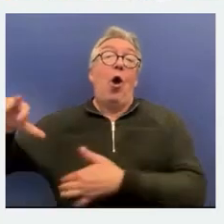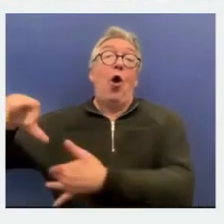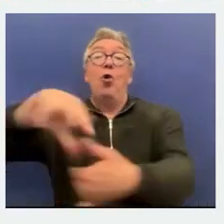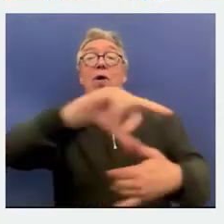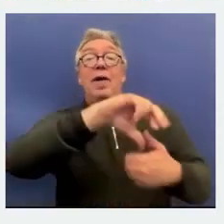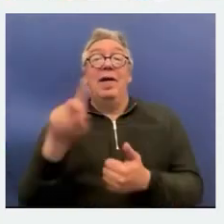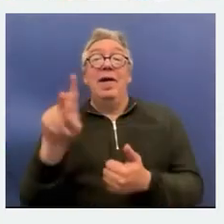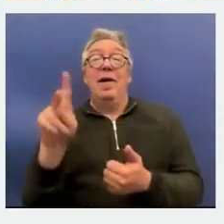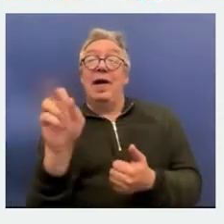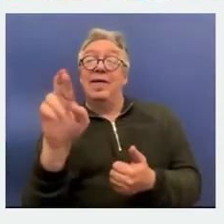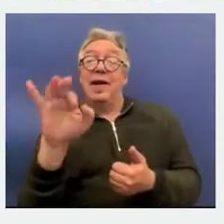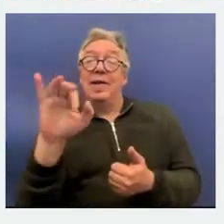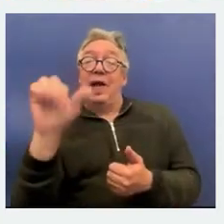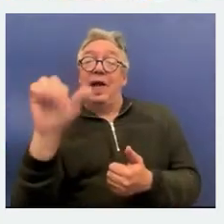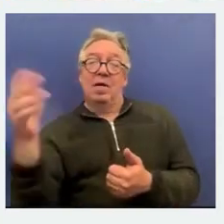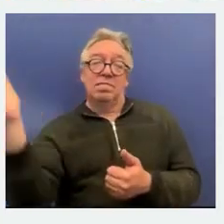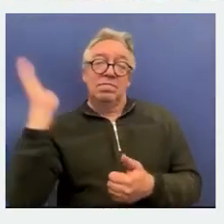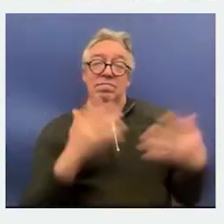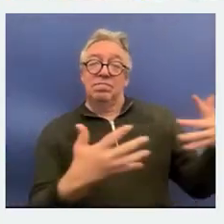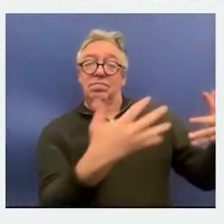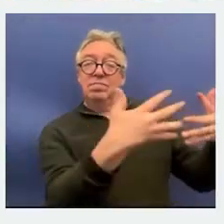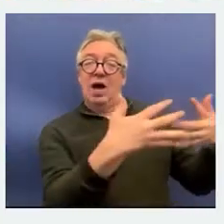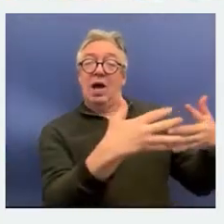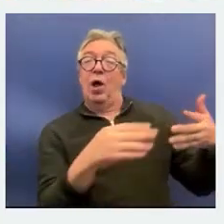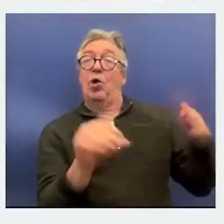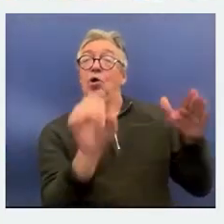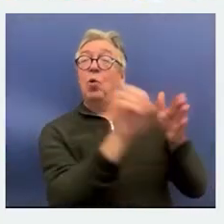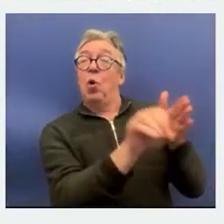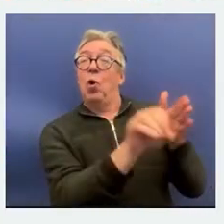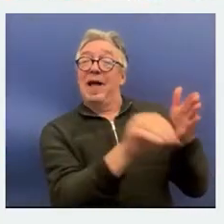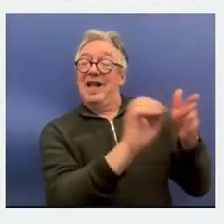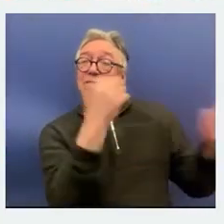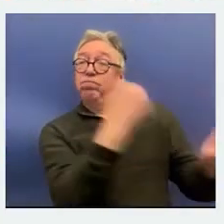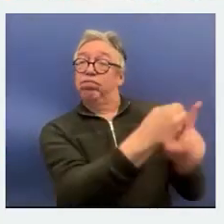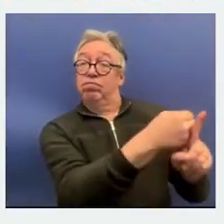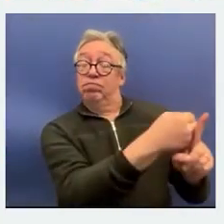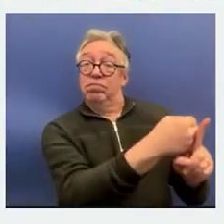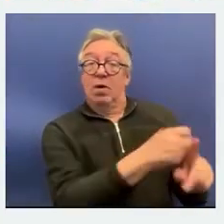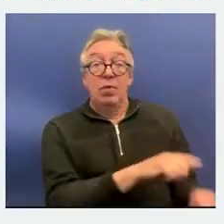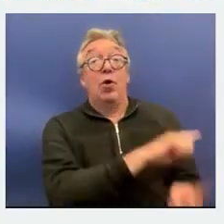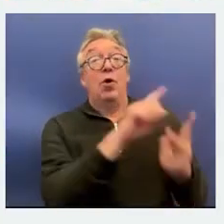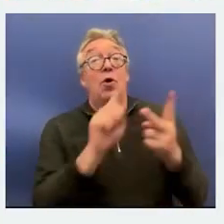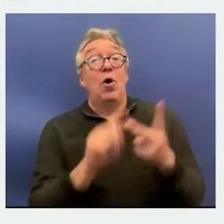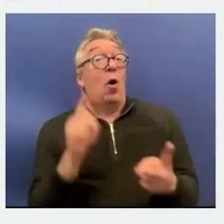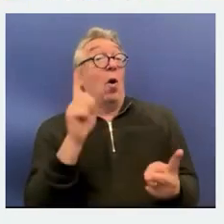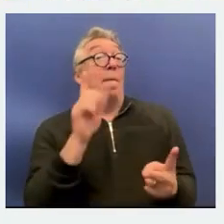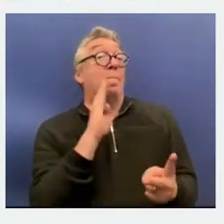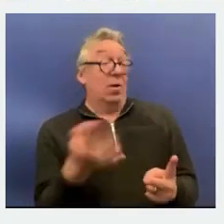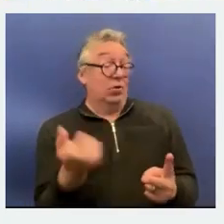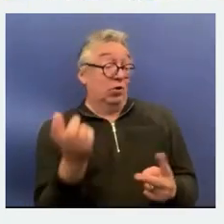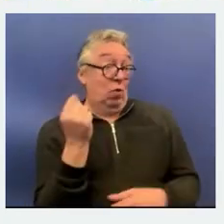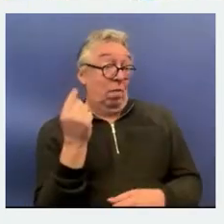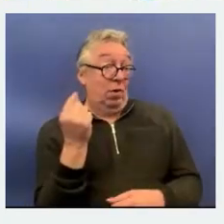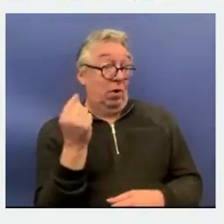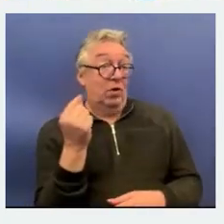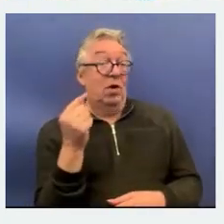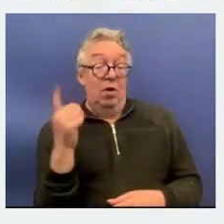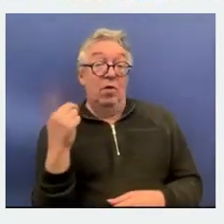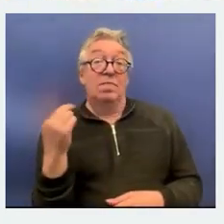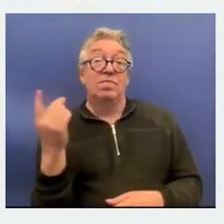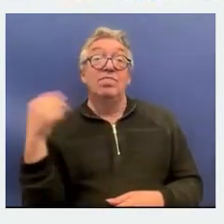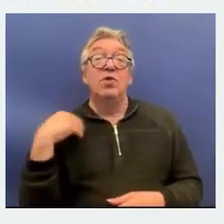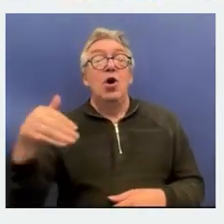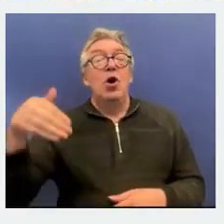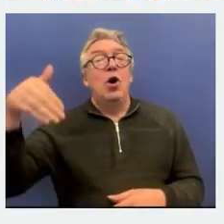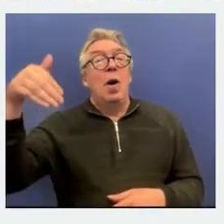we also included the story of a Belgian, Paul Mettet, who was a victim of the flooding in the south of Belgium that happened